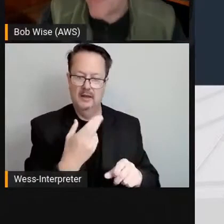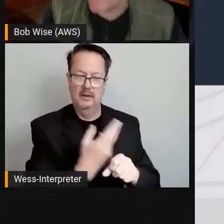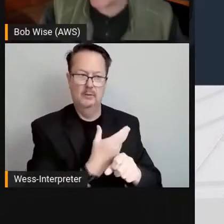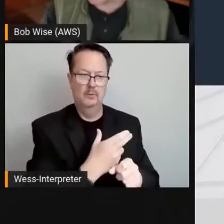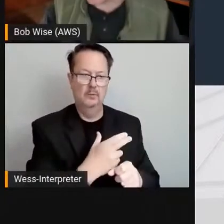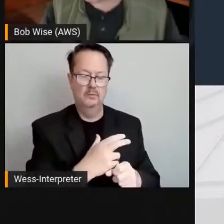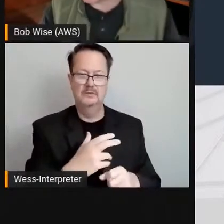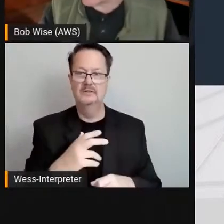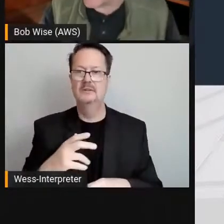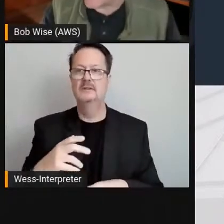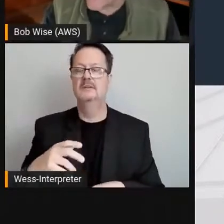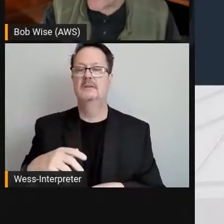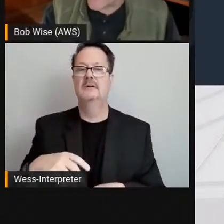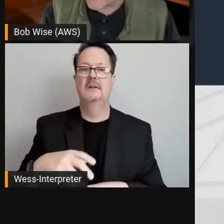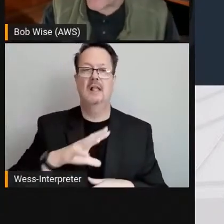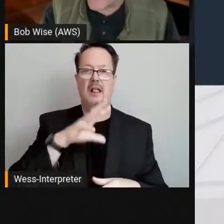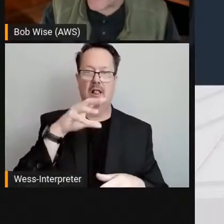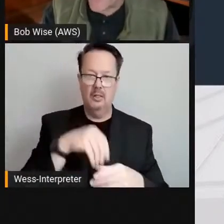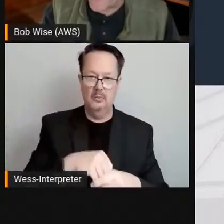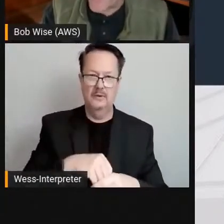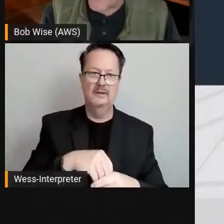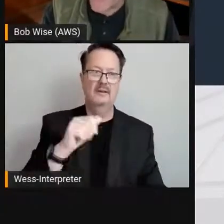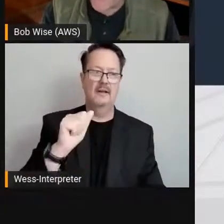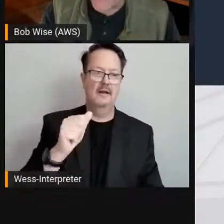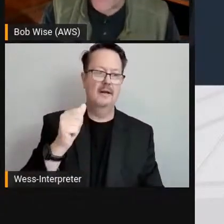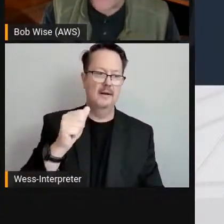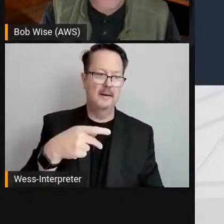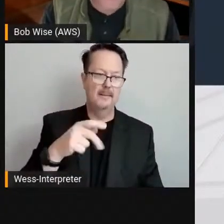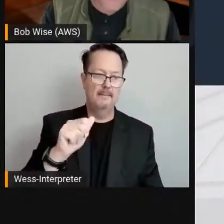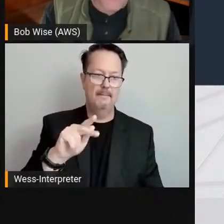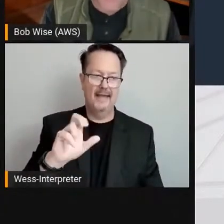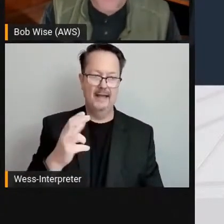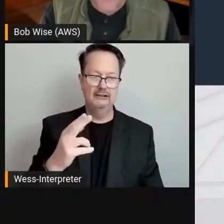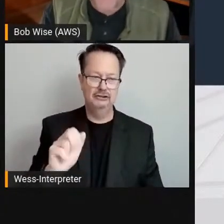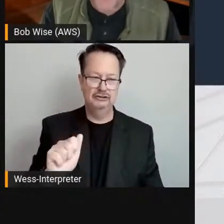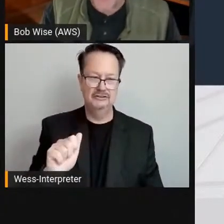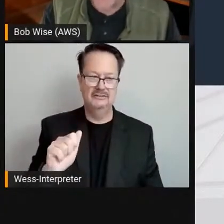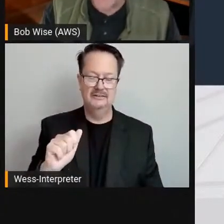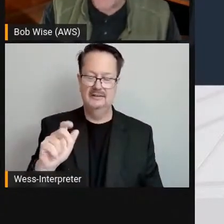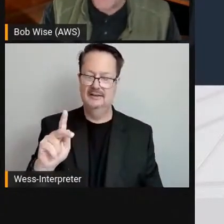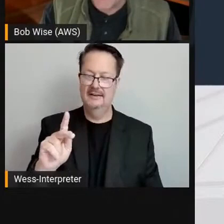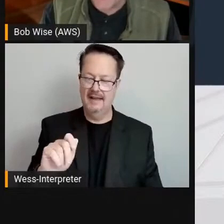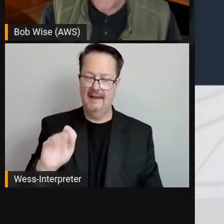and Amazon Managed Streaming for Apache Kafka,